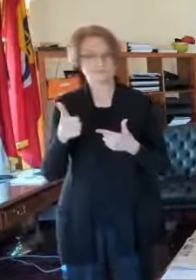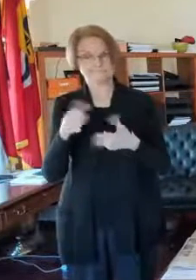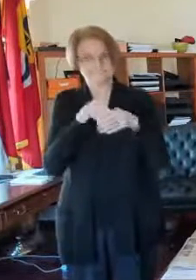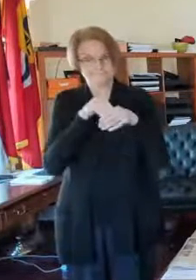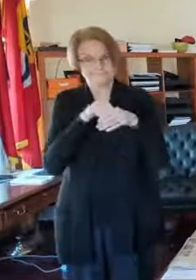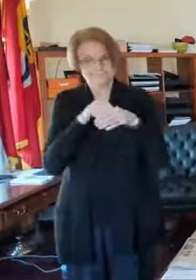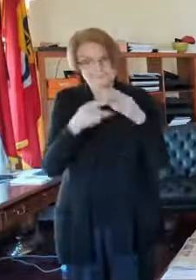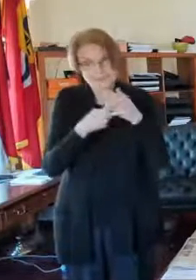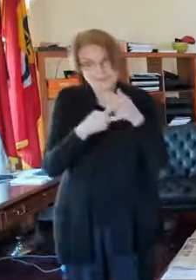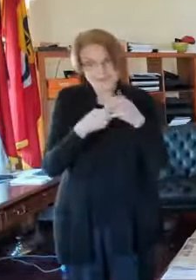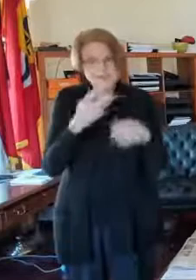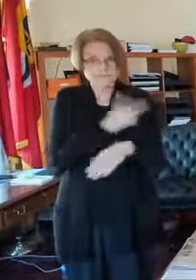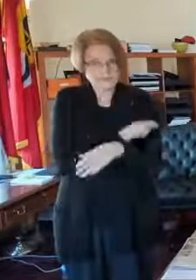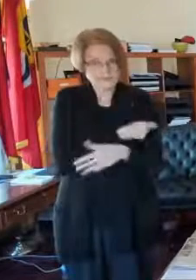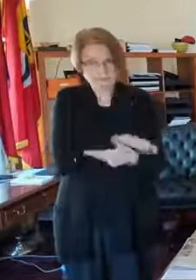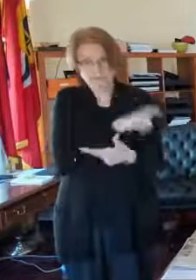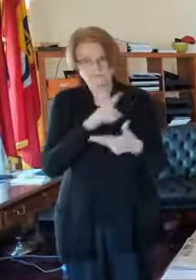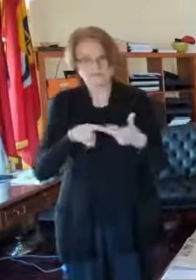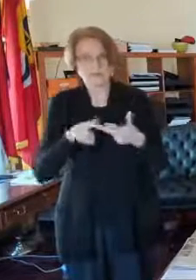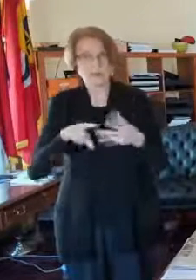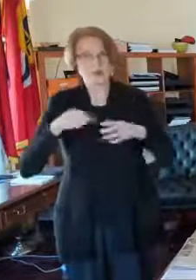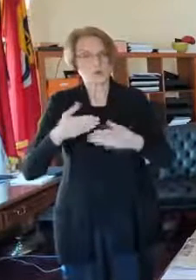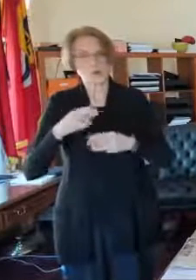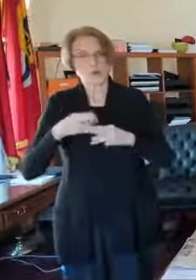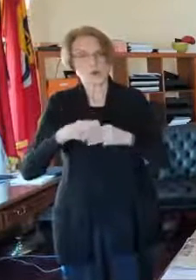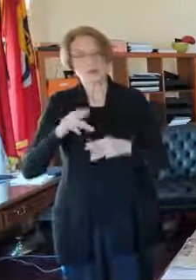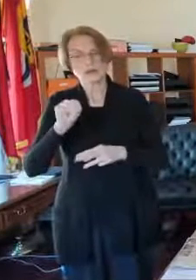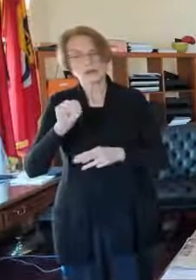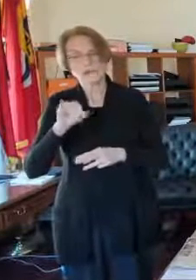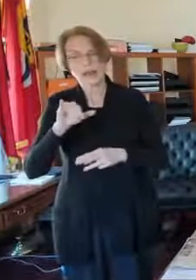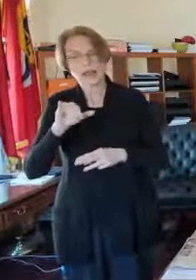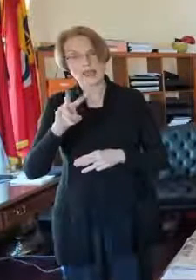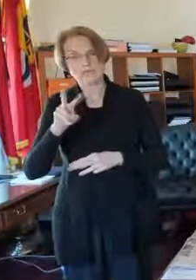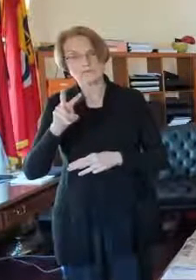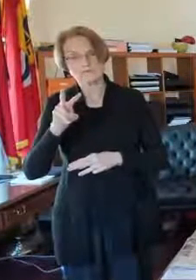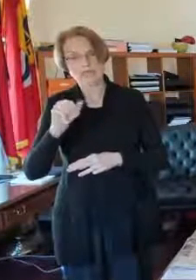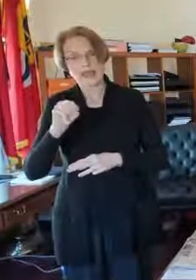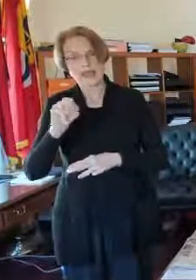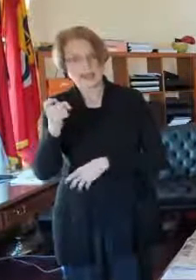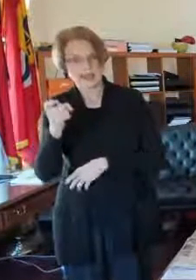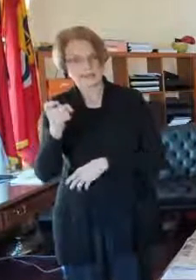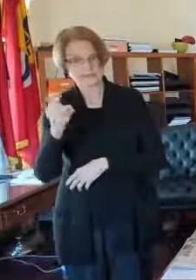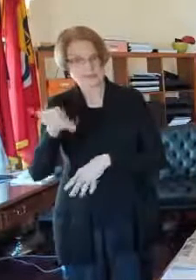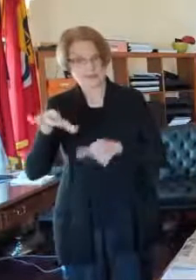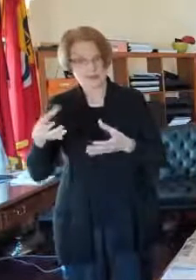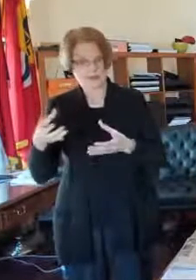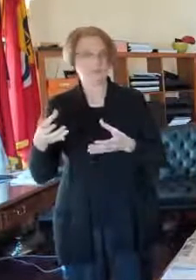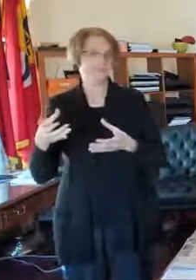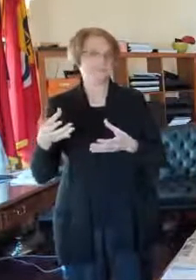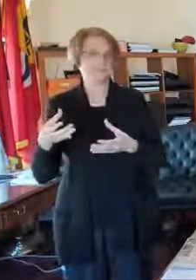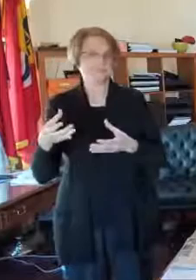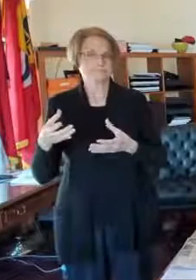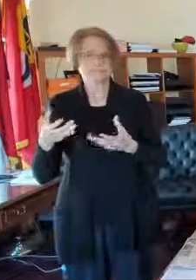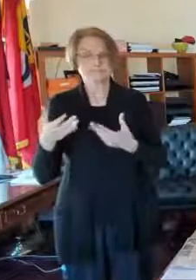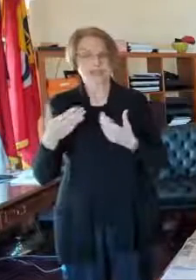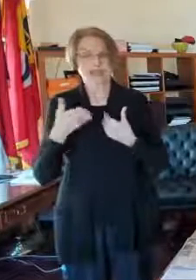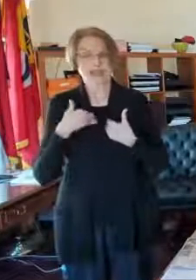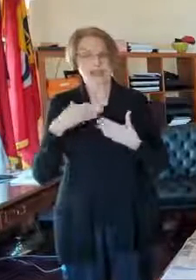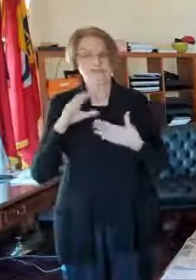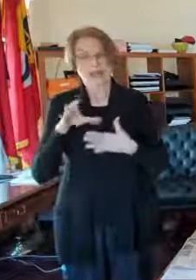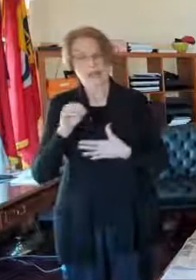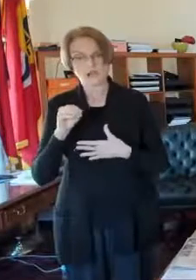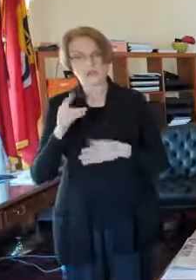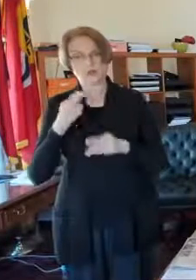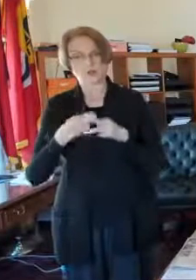storing this vaccine, and an entity called MyVax, MyVax, and they have a related company called